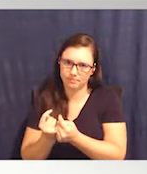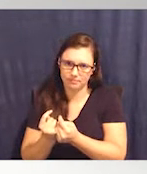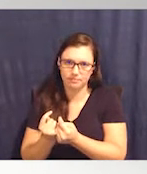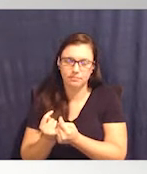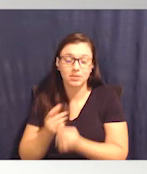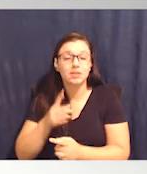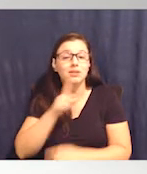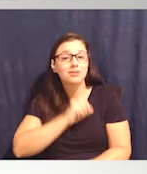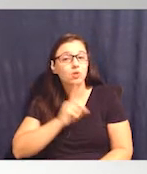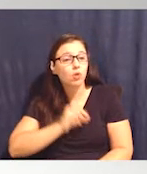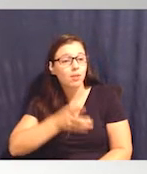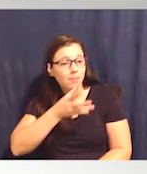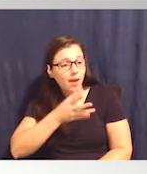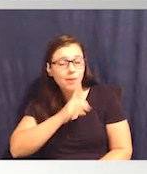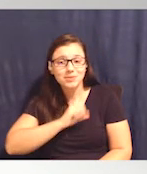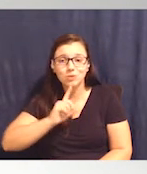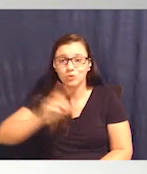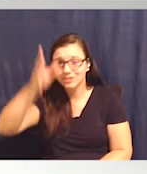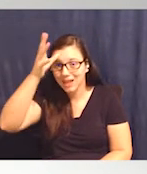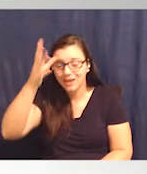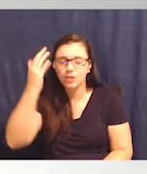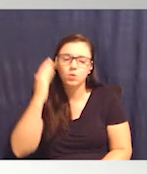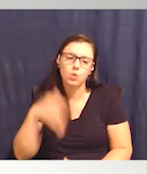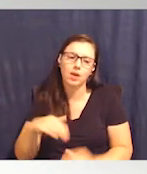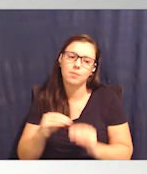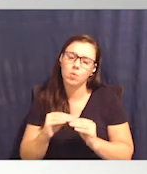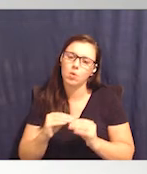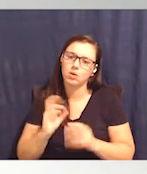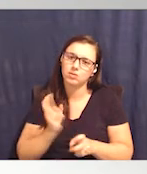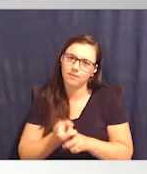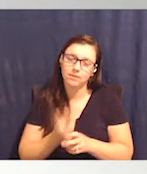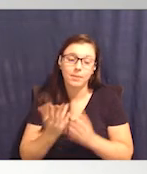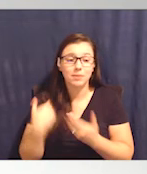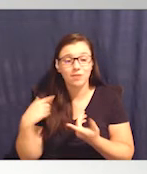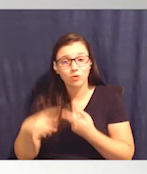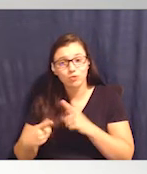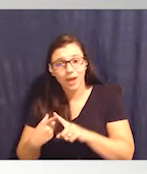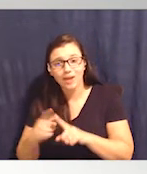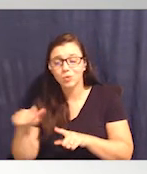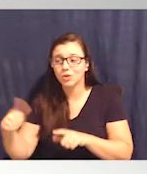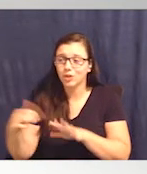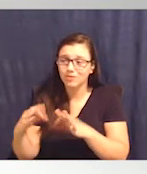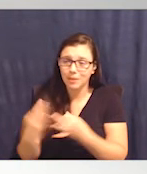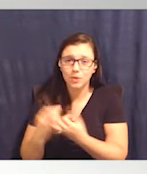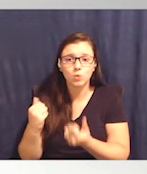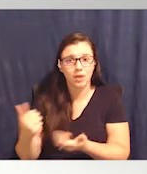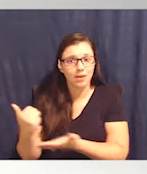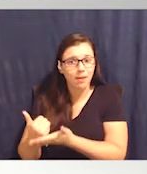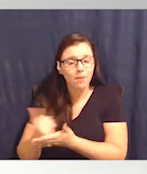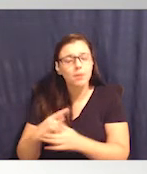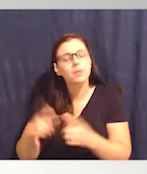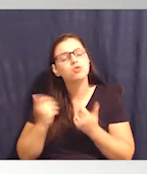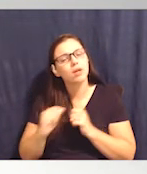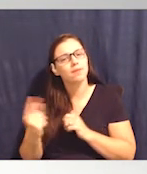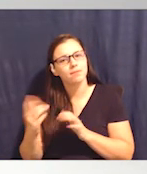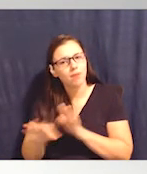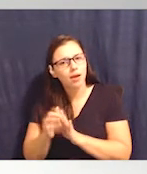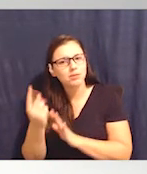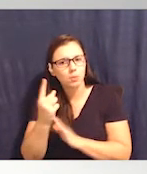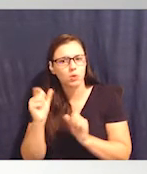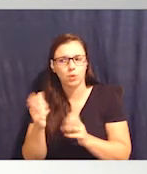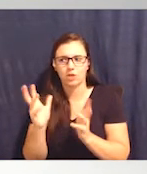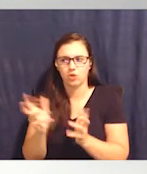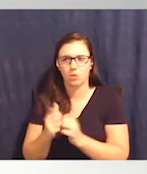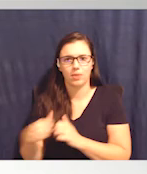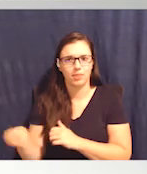lot harder. Maybe you've got a friend you can bounce things off of another family member, but try to find somebody you can talk to or provide kind of a sounding